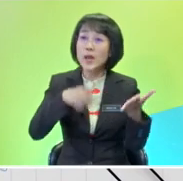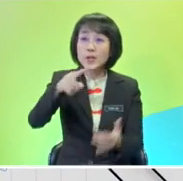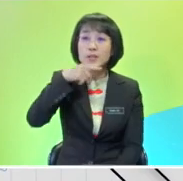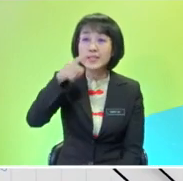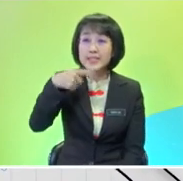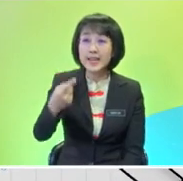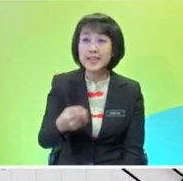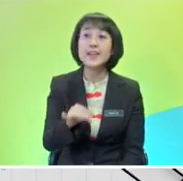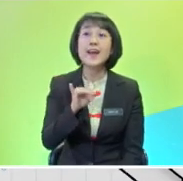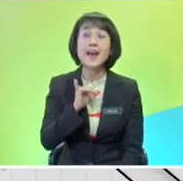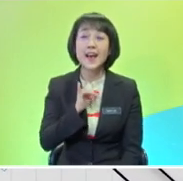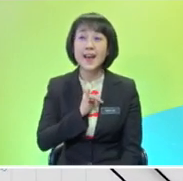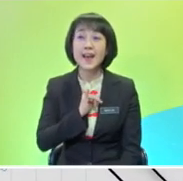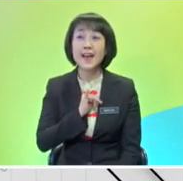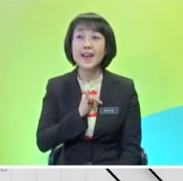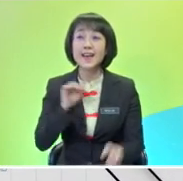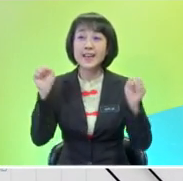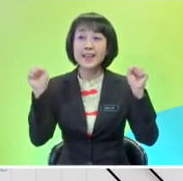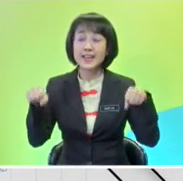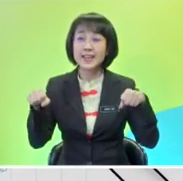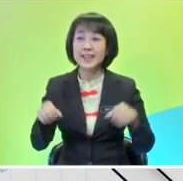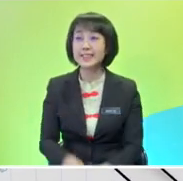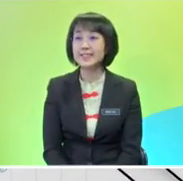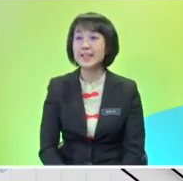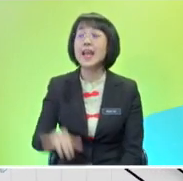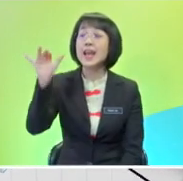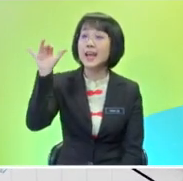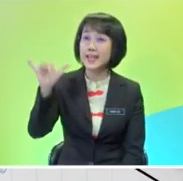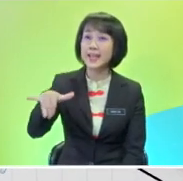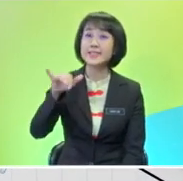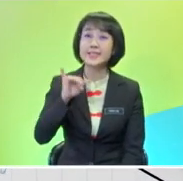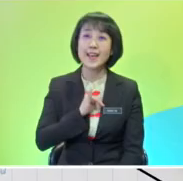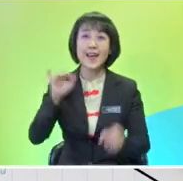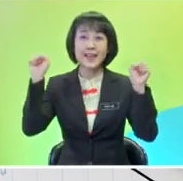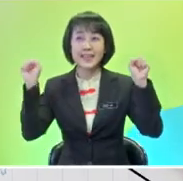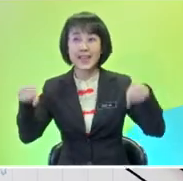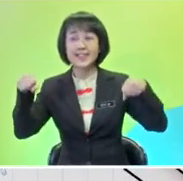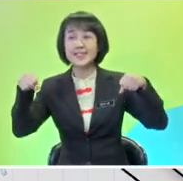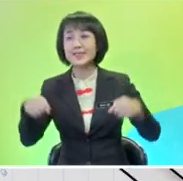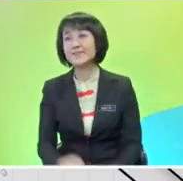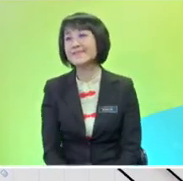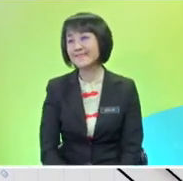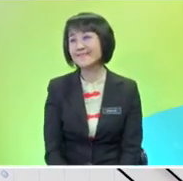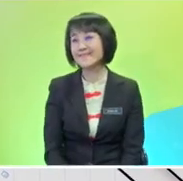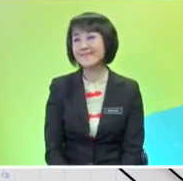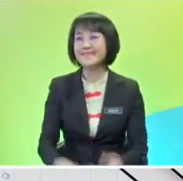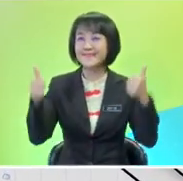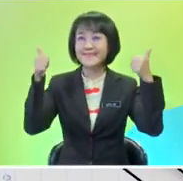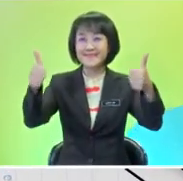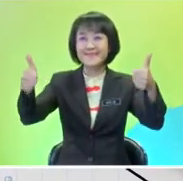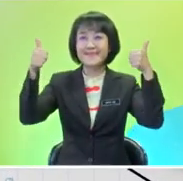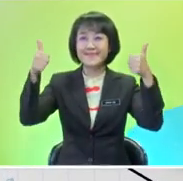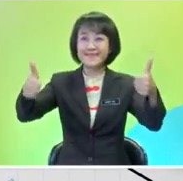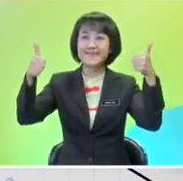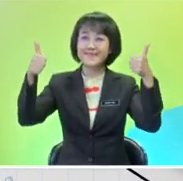I can. You can say, yes, I can. I can. Very good. Good